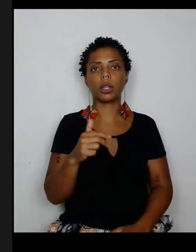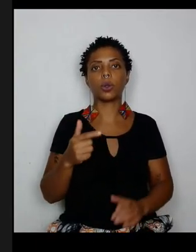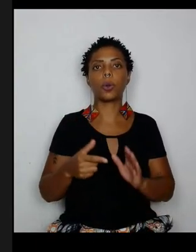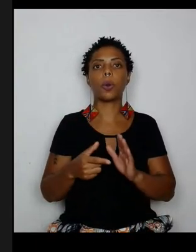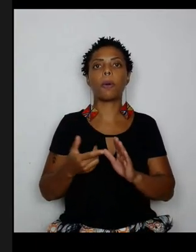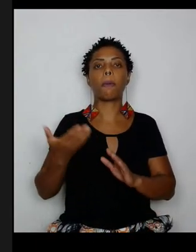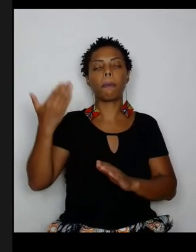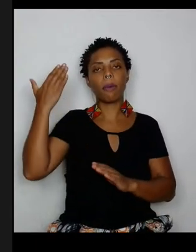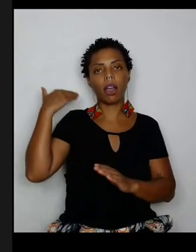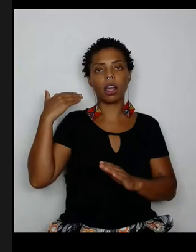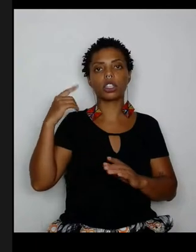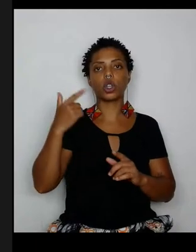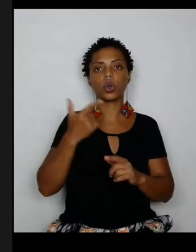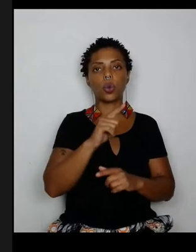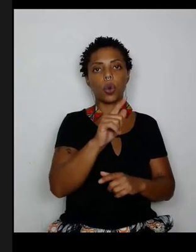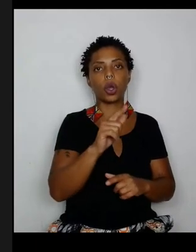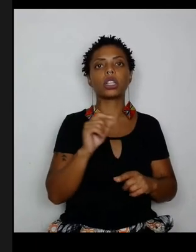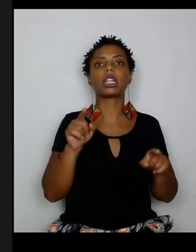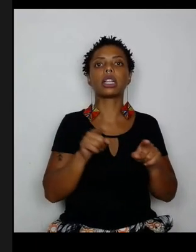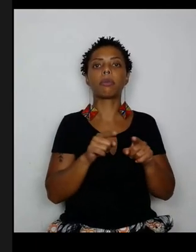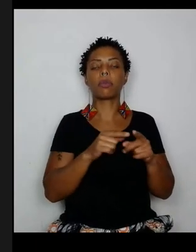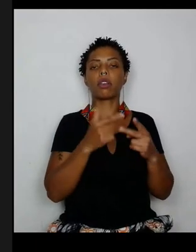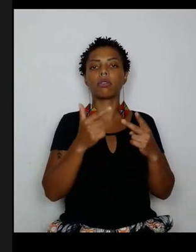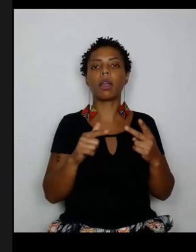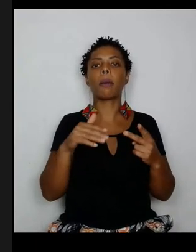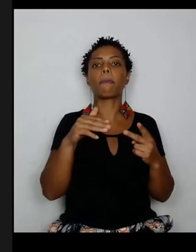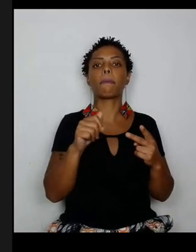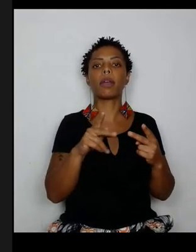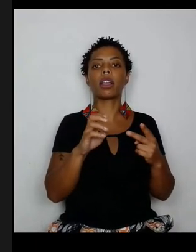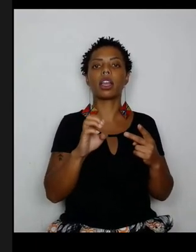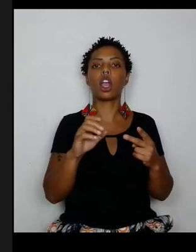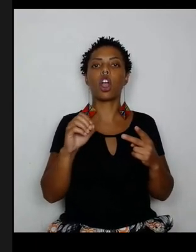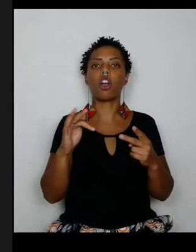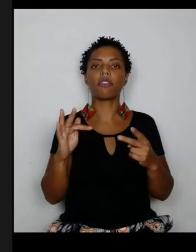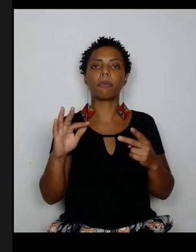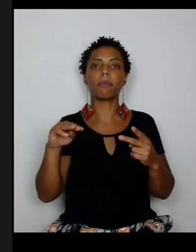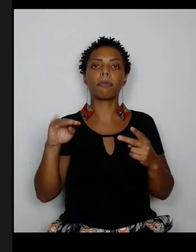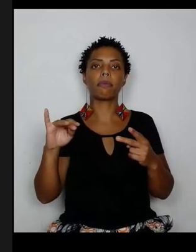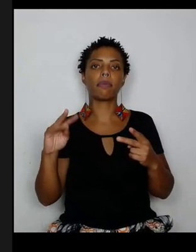and the opacity of the other and the maker of myth